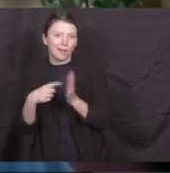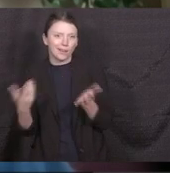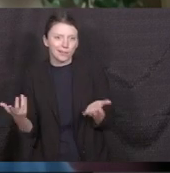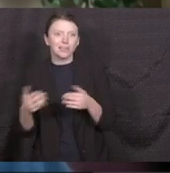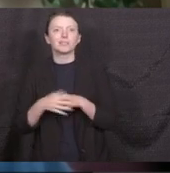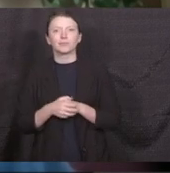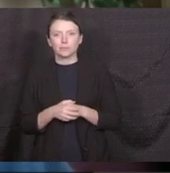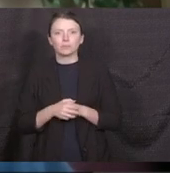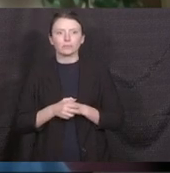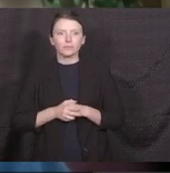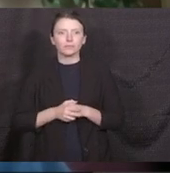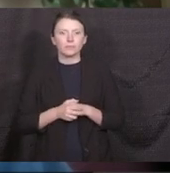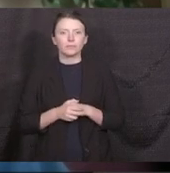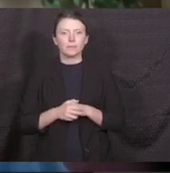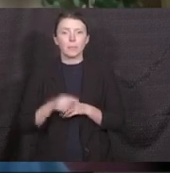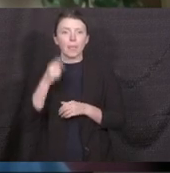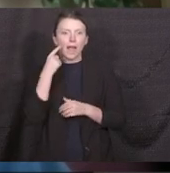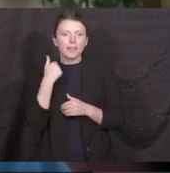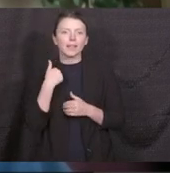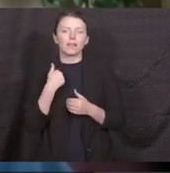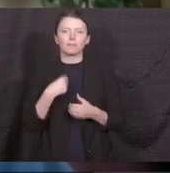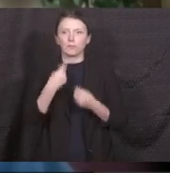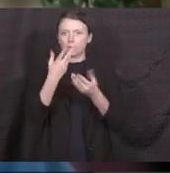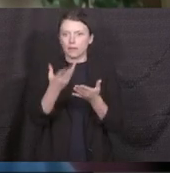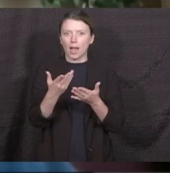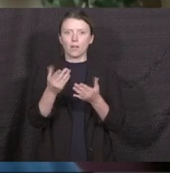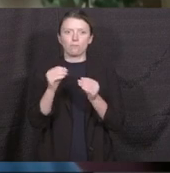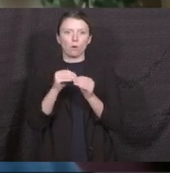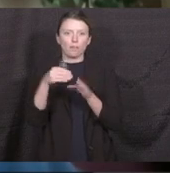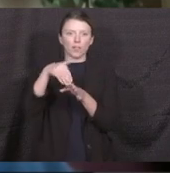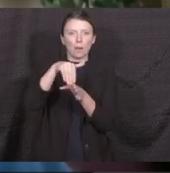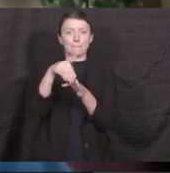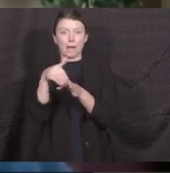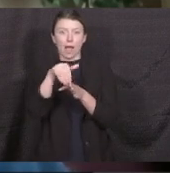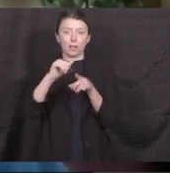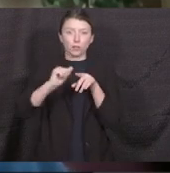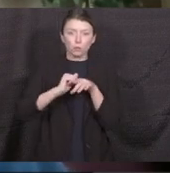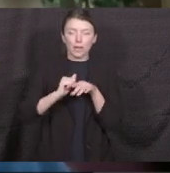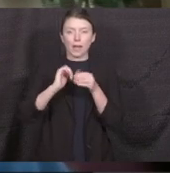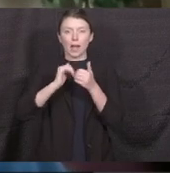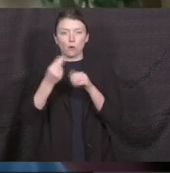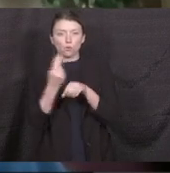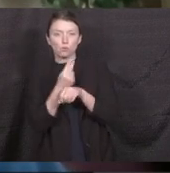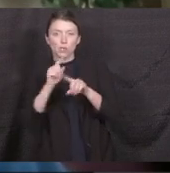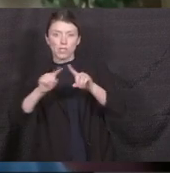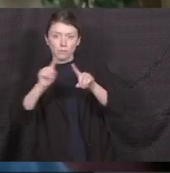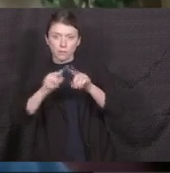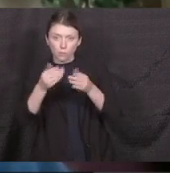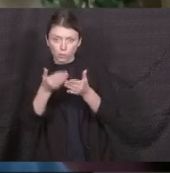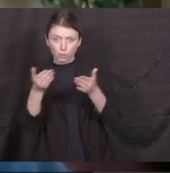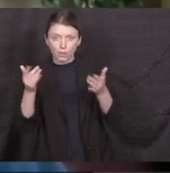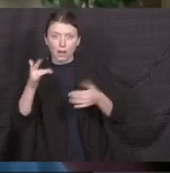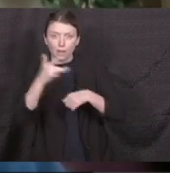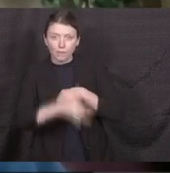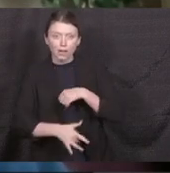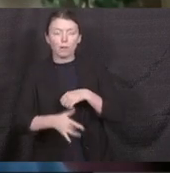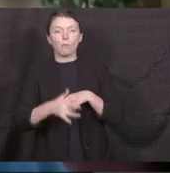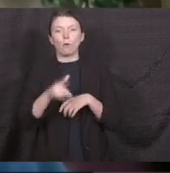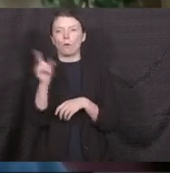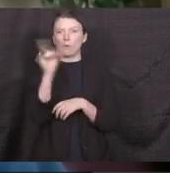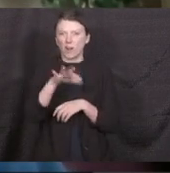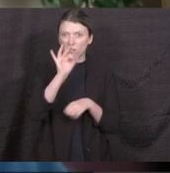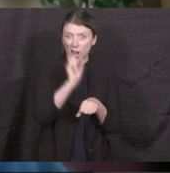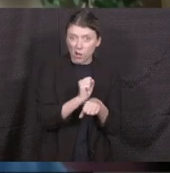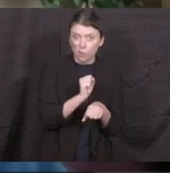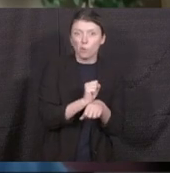think if we gave the balanced training of how to use all the resources that are out there to find where the work